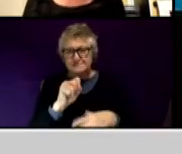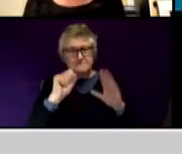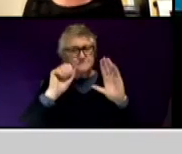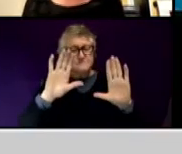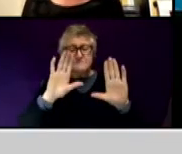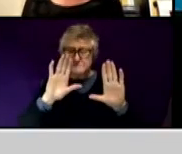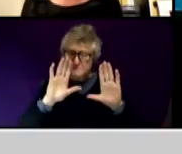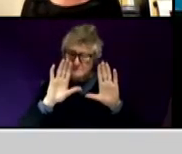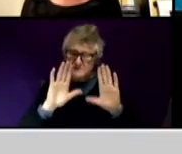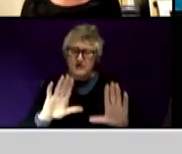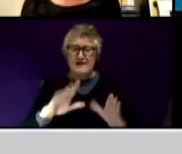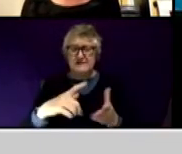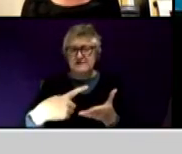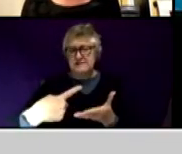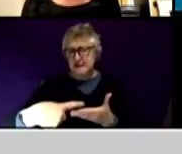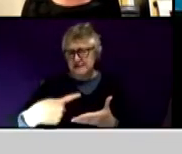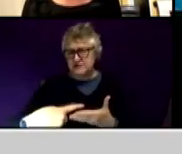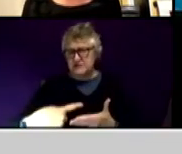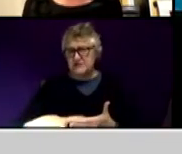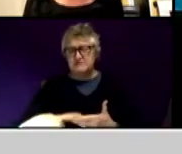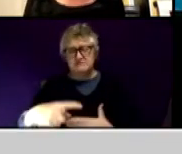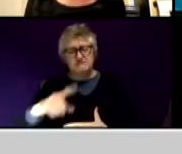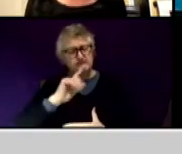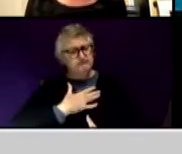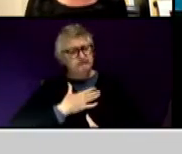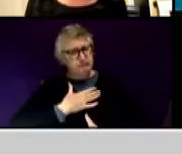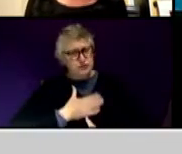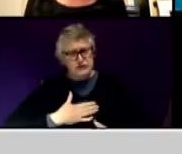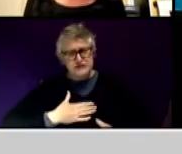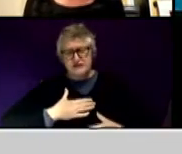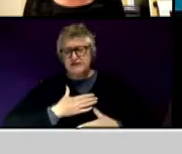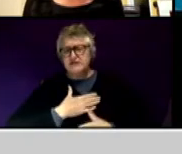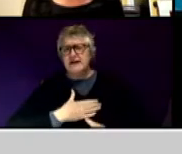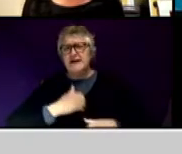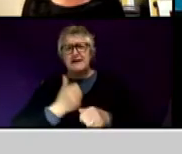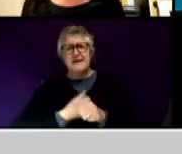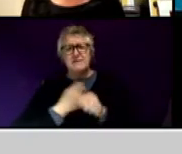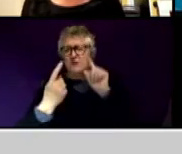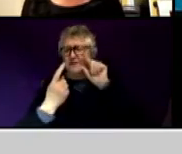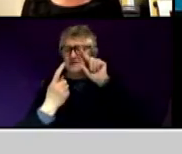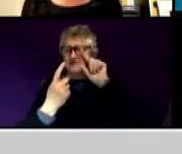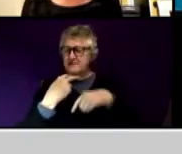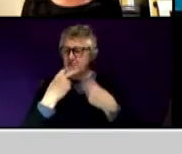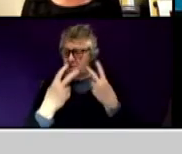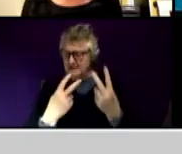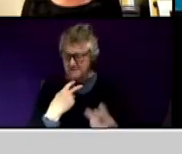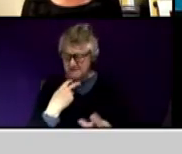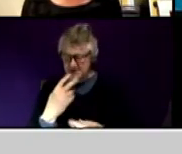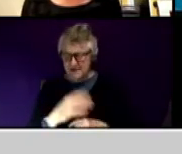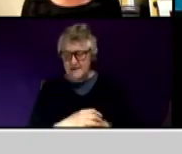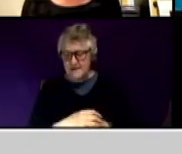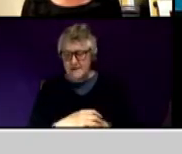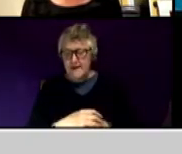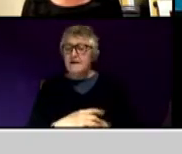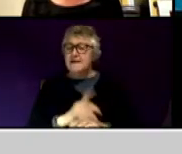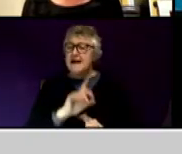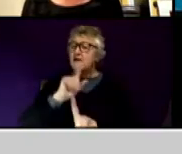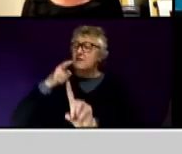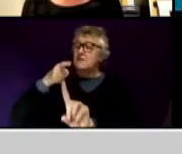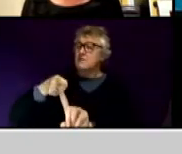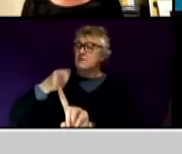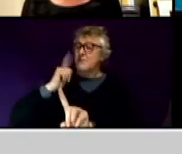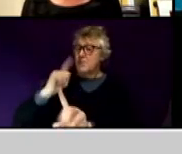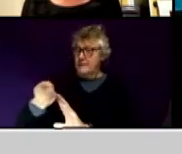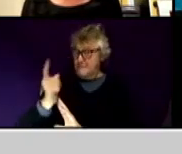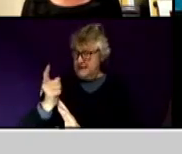discussion, and we appreciate everyone's voice. In terms of the minutes, Theo or Judith, do you